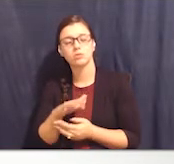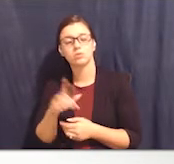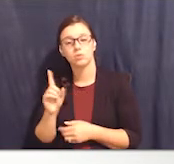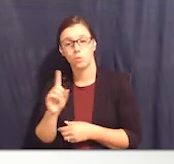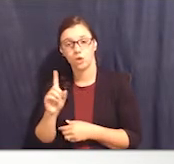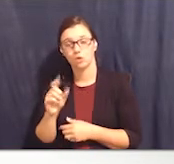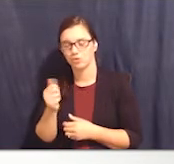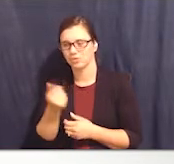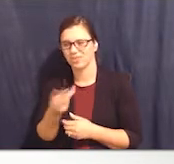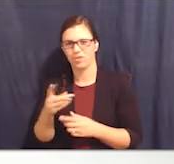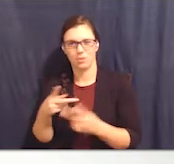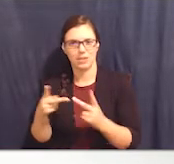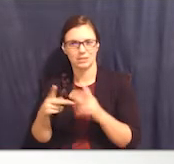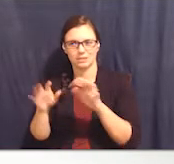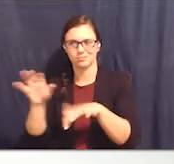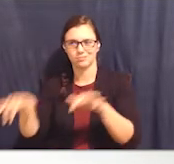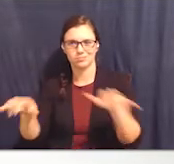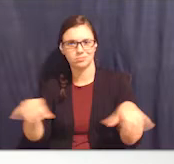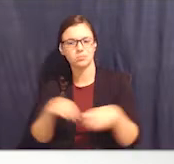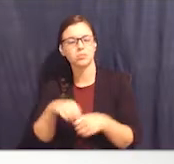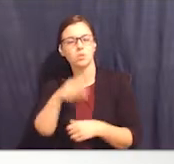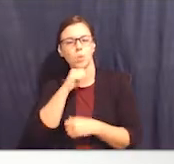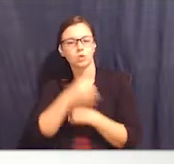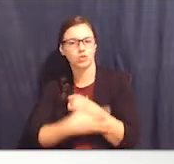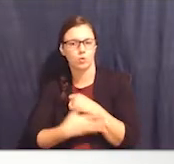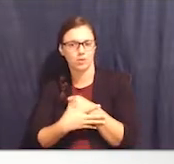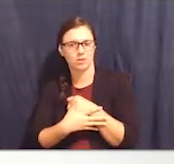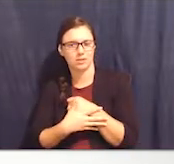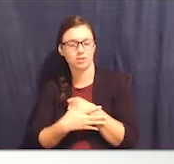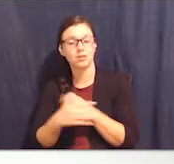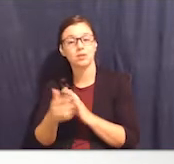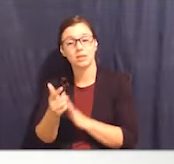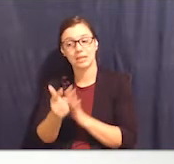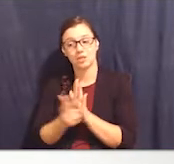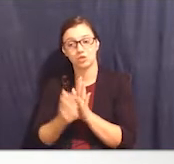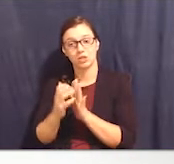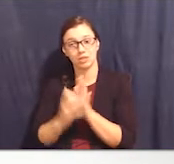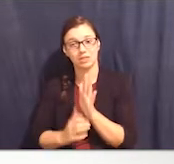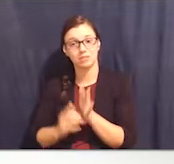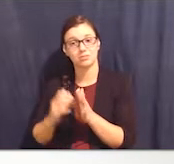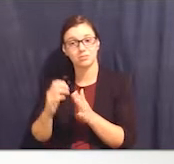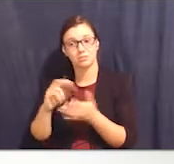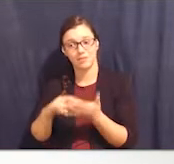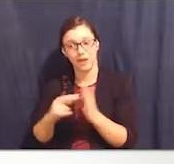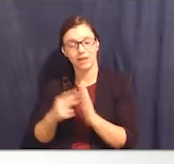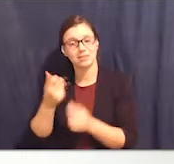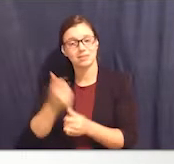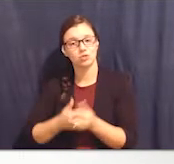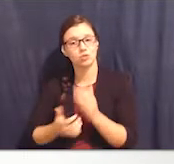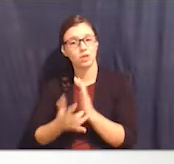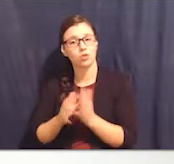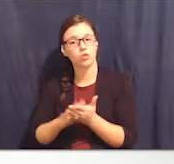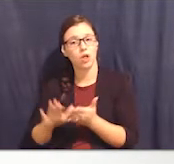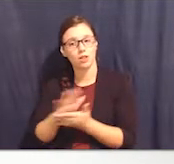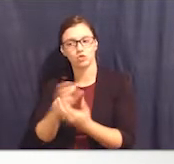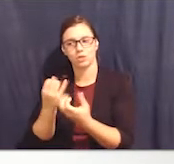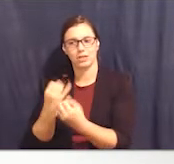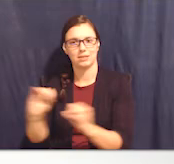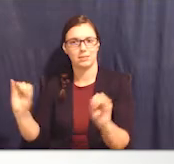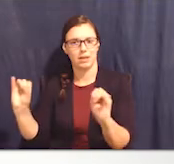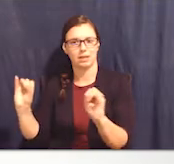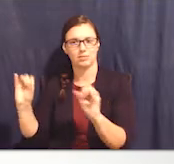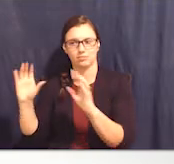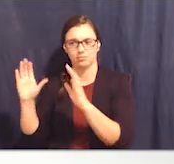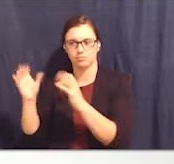Winter Garden at Orange Technical College, they have chosen welding and